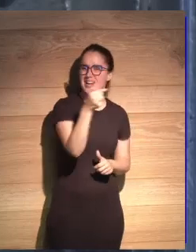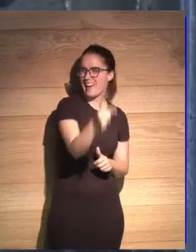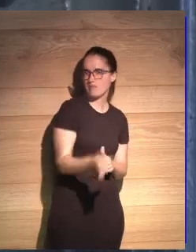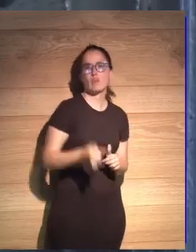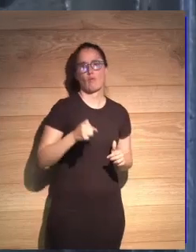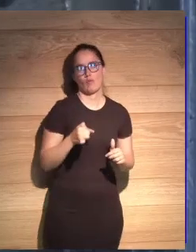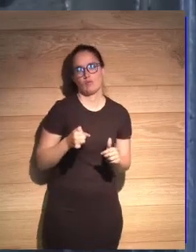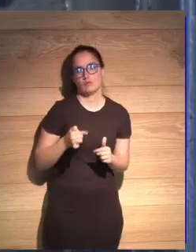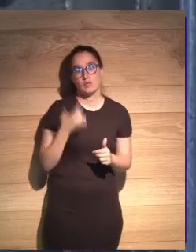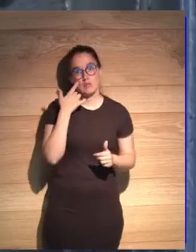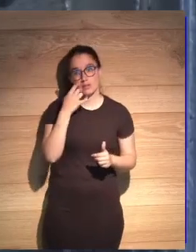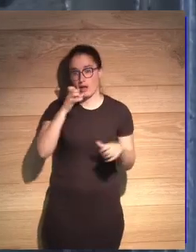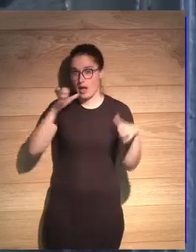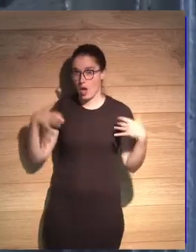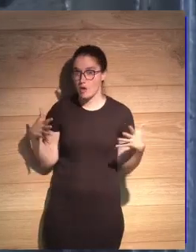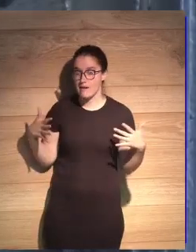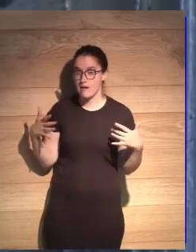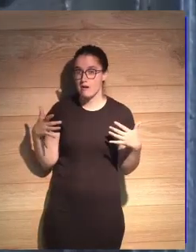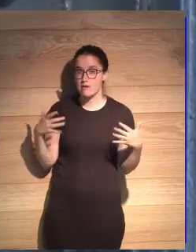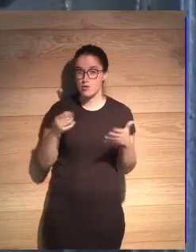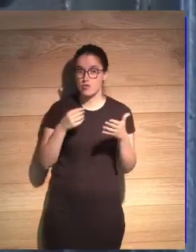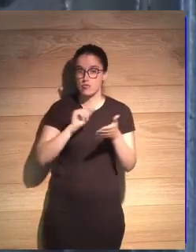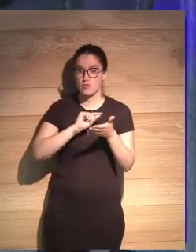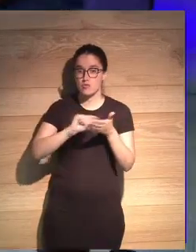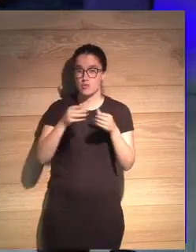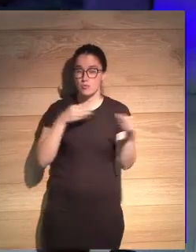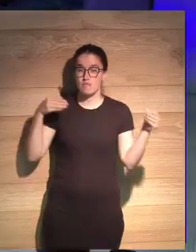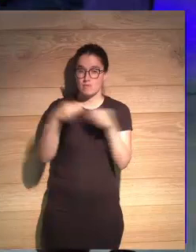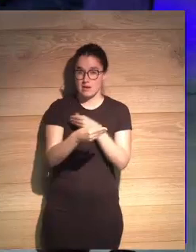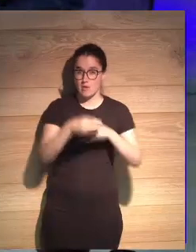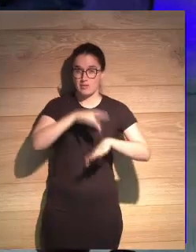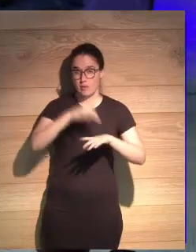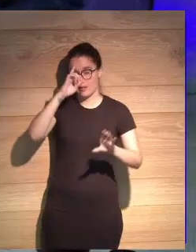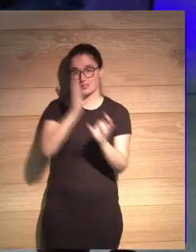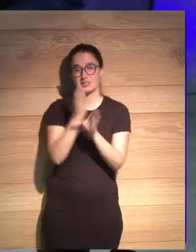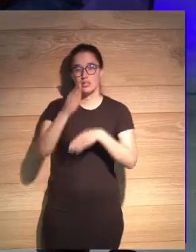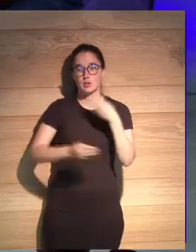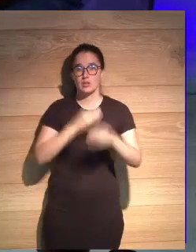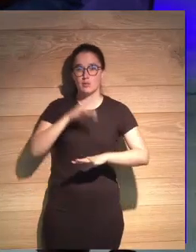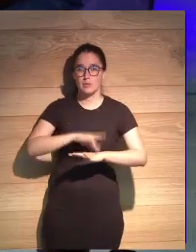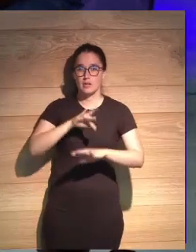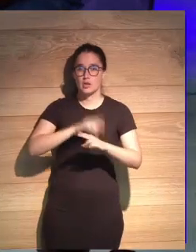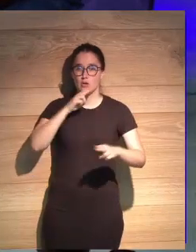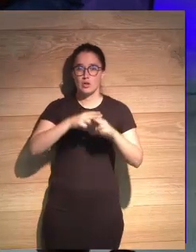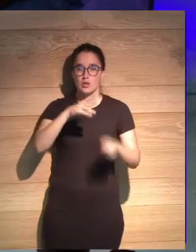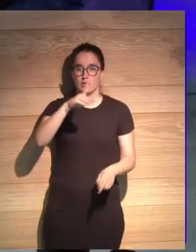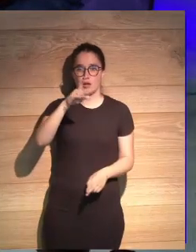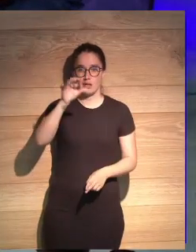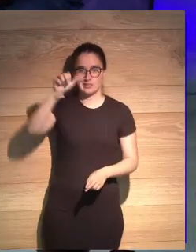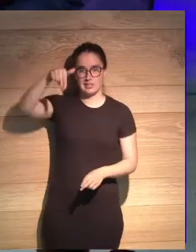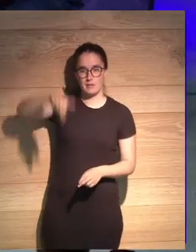it wasn't no problem about it. Yes, but if you apply it to video games, it does sound something